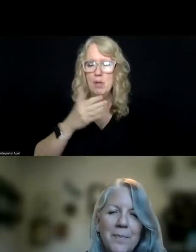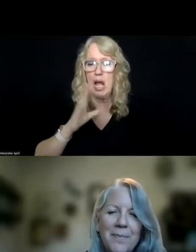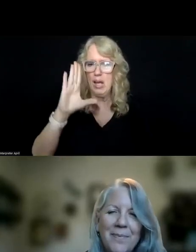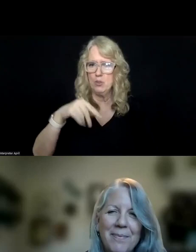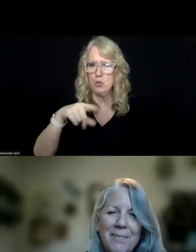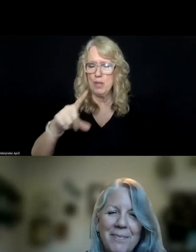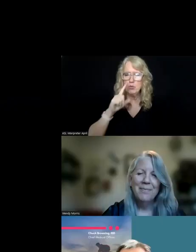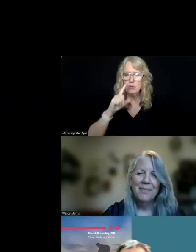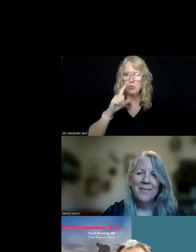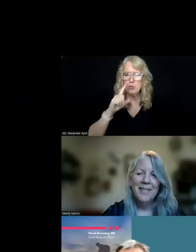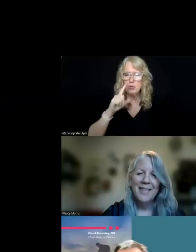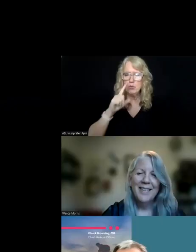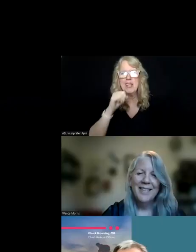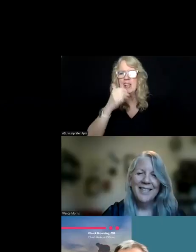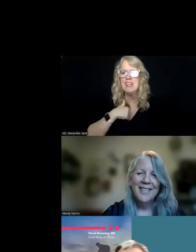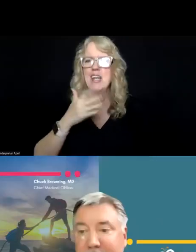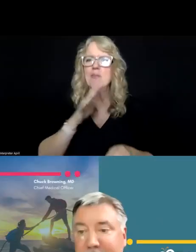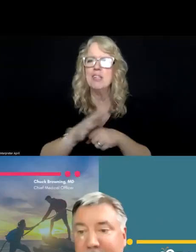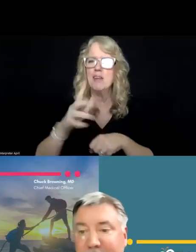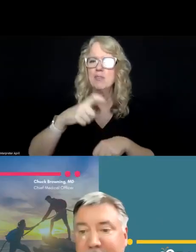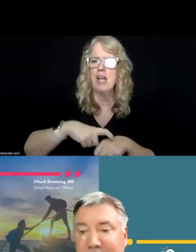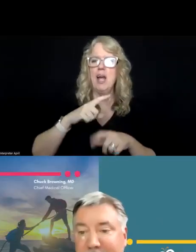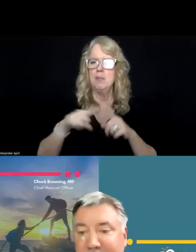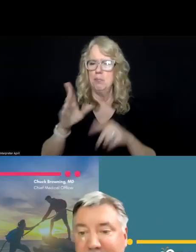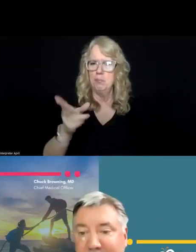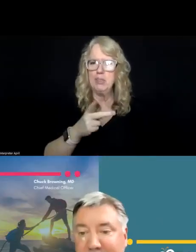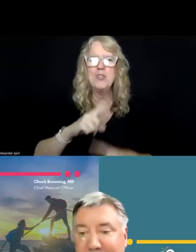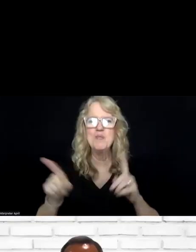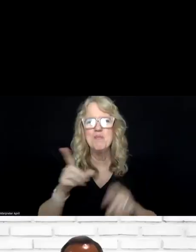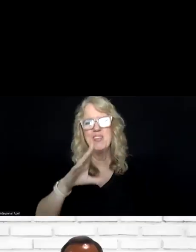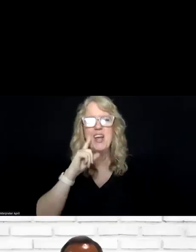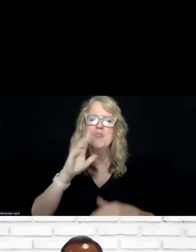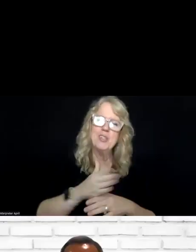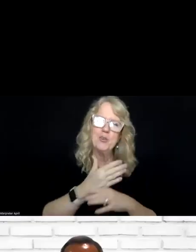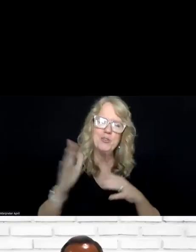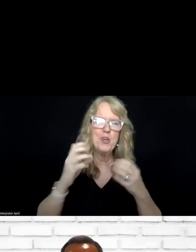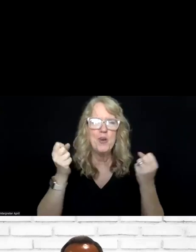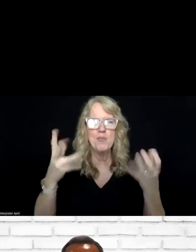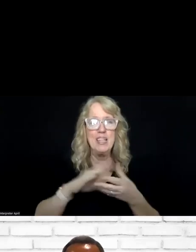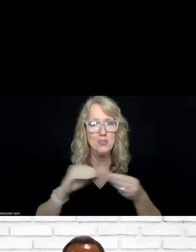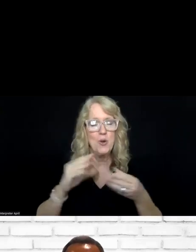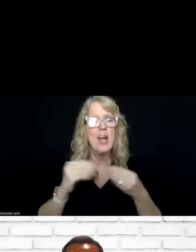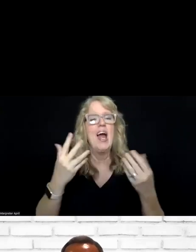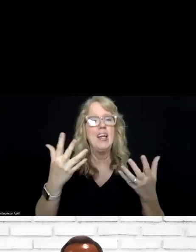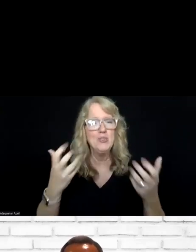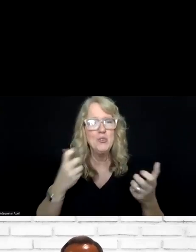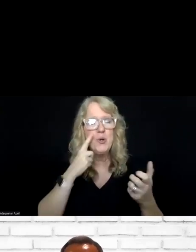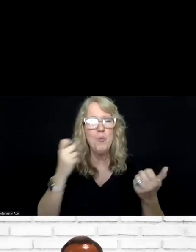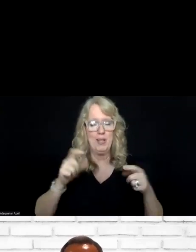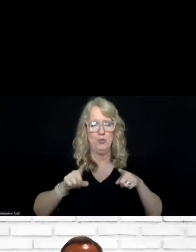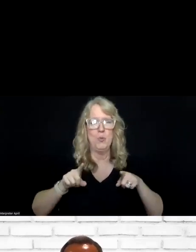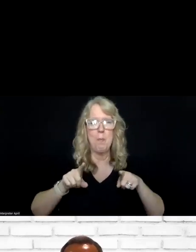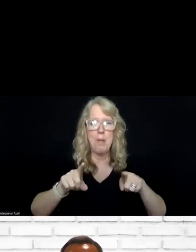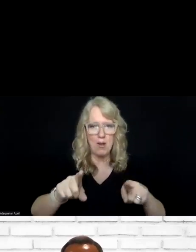was going to talk about this, and I didn't have enough time in between, but I'm an old guy, so I share a lot of stories. I do want to give a kind of a parallel